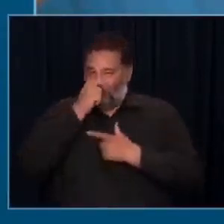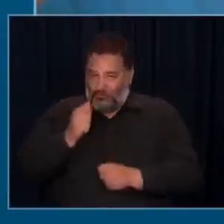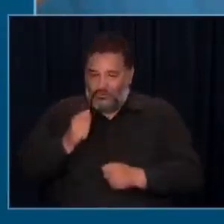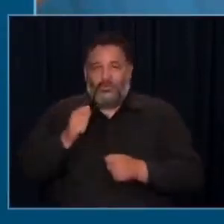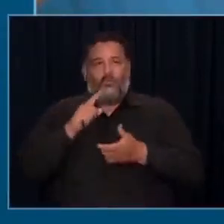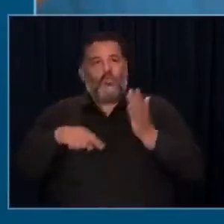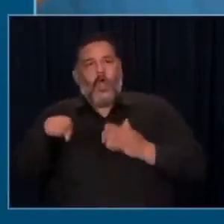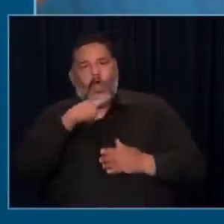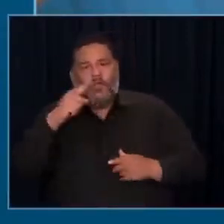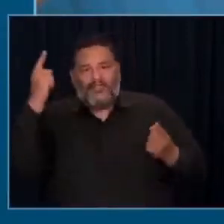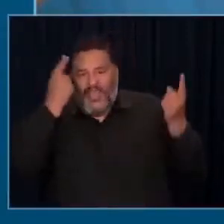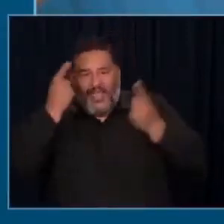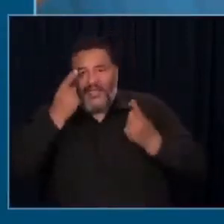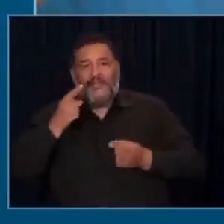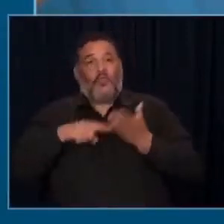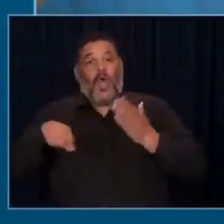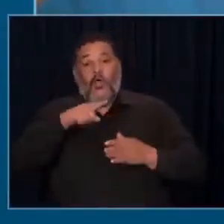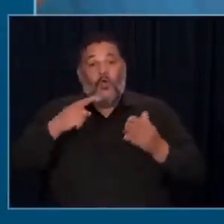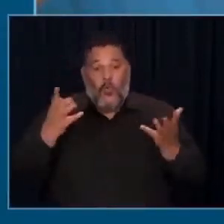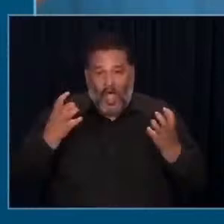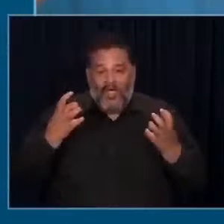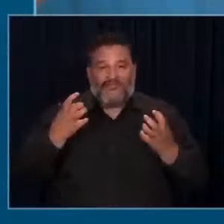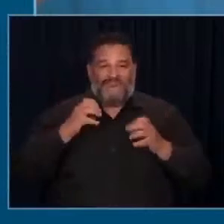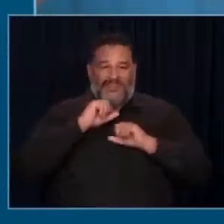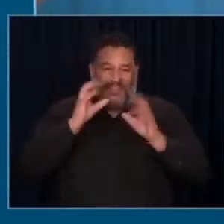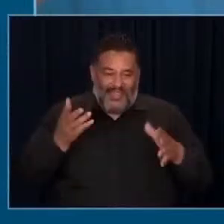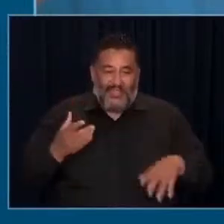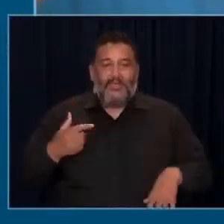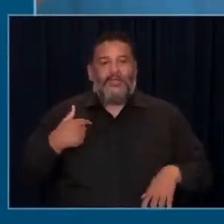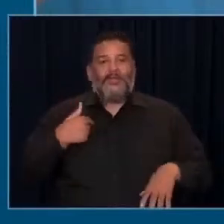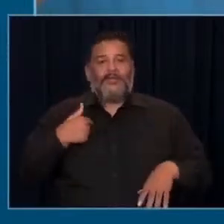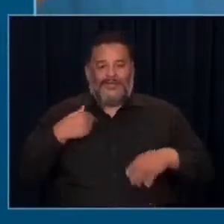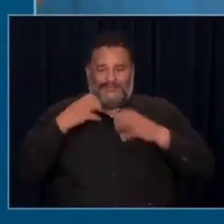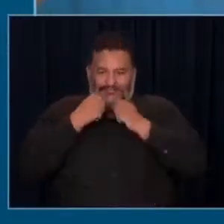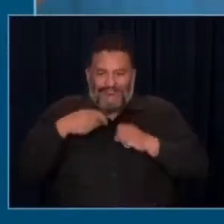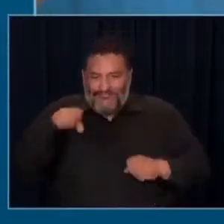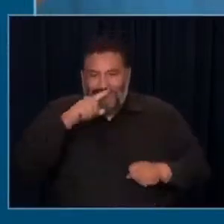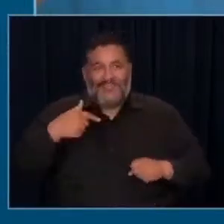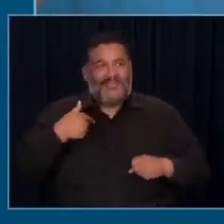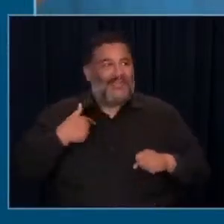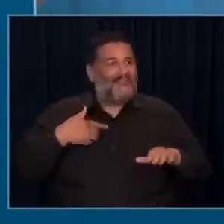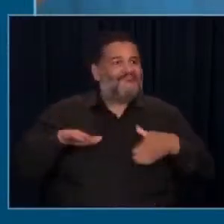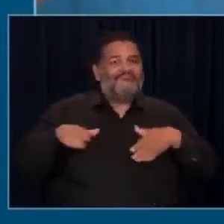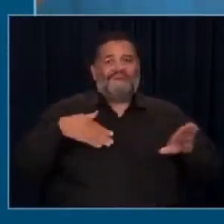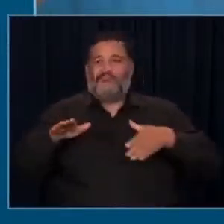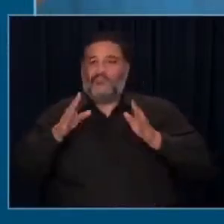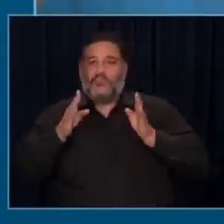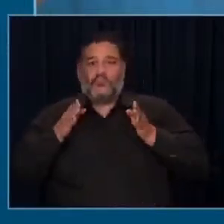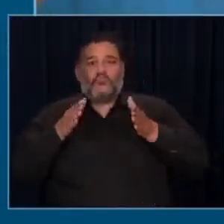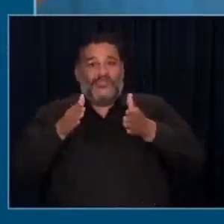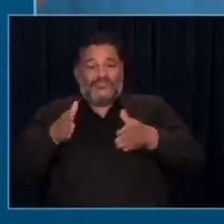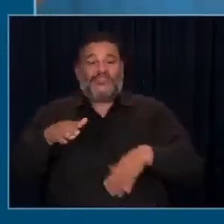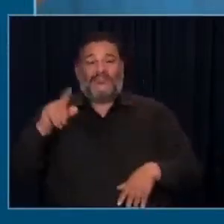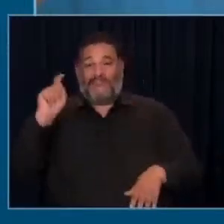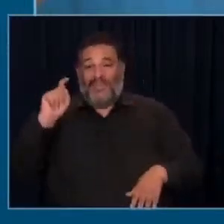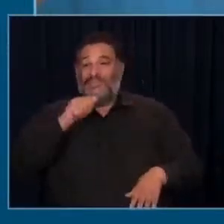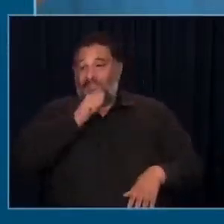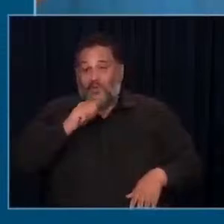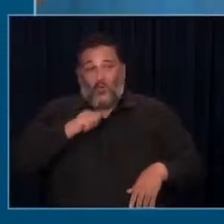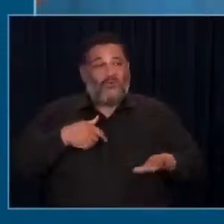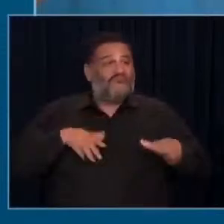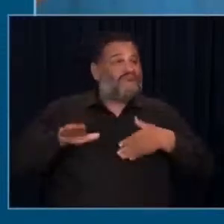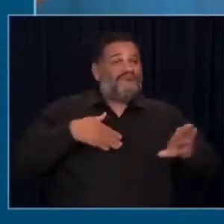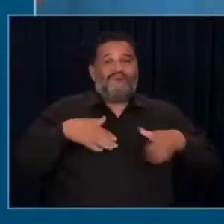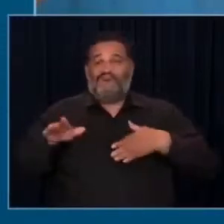you want, or anything about you. I do. I've been walking the streets in Phoenix, Arizona, talking to